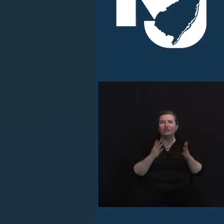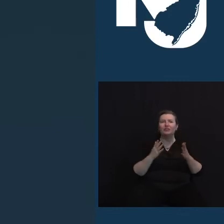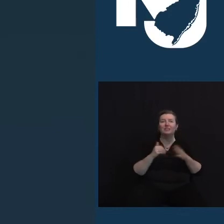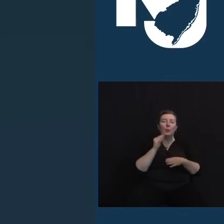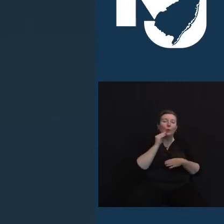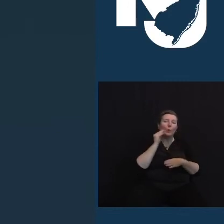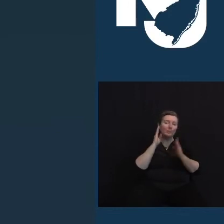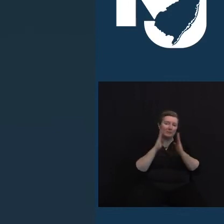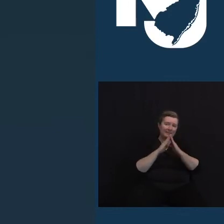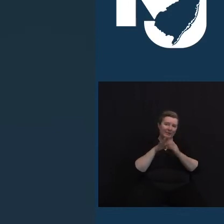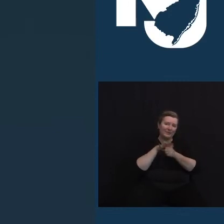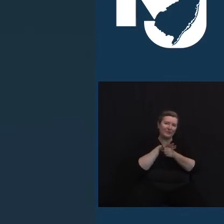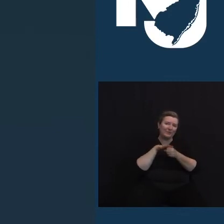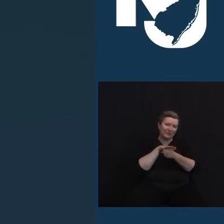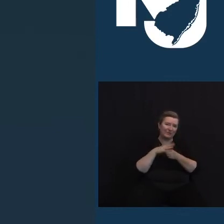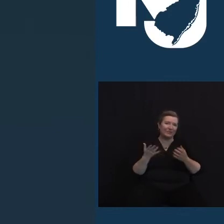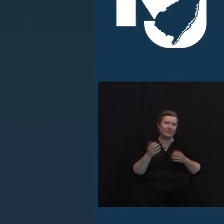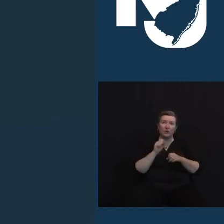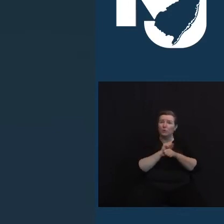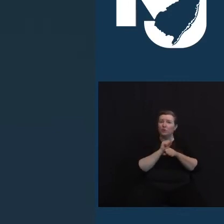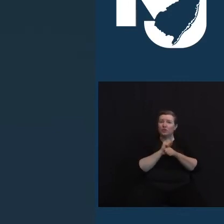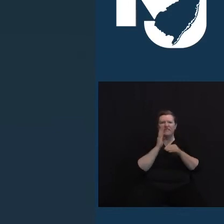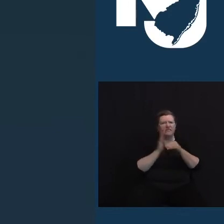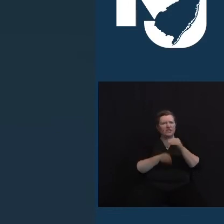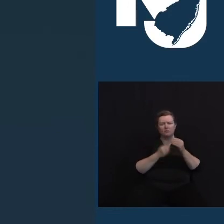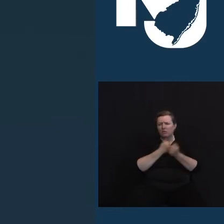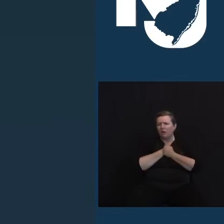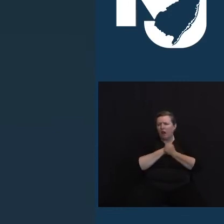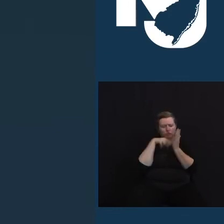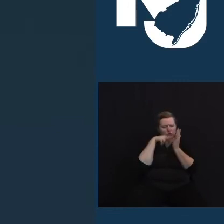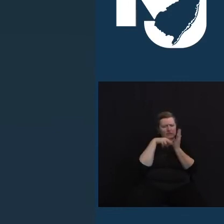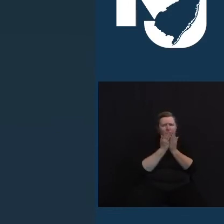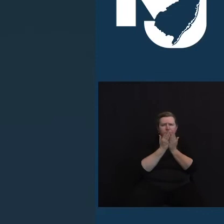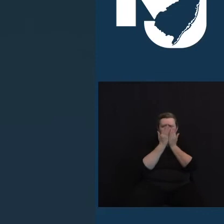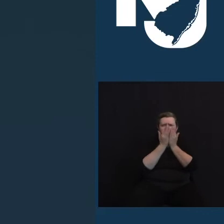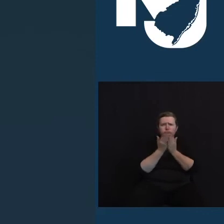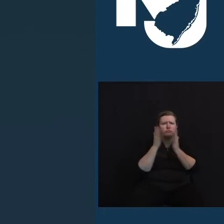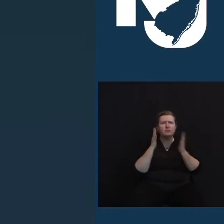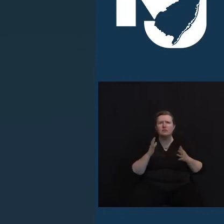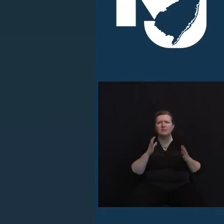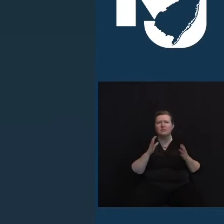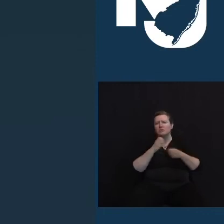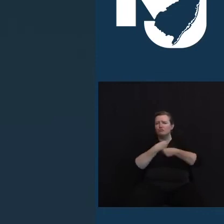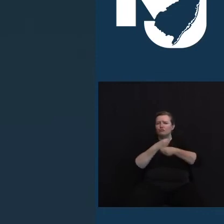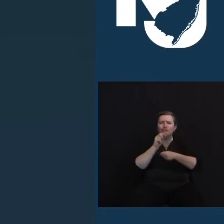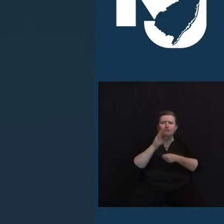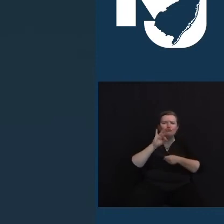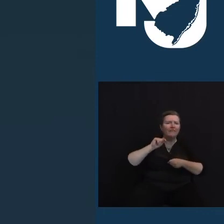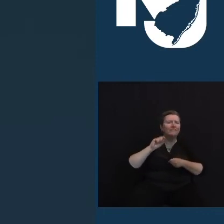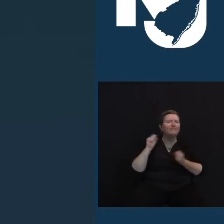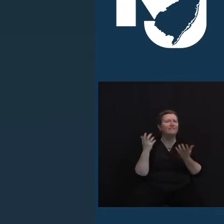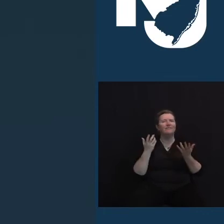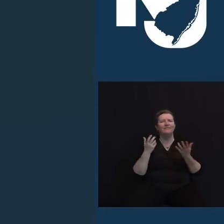from her classroom, Patty was an avid reader and crafter. Get ready for this, Pat. She was a competitive miniature